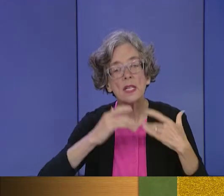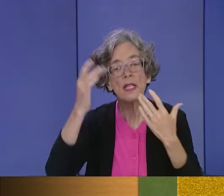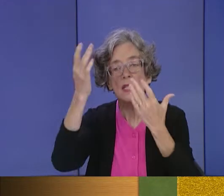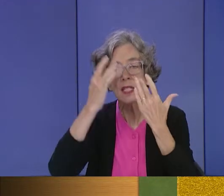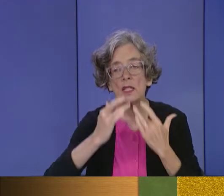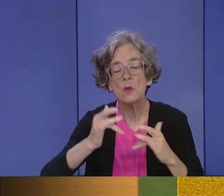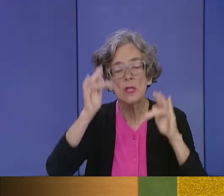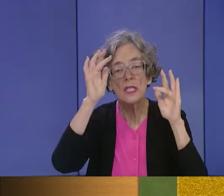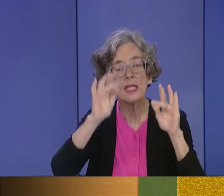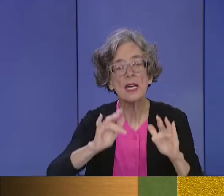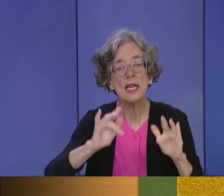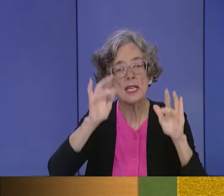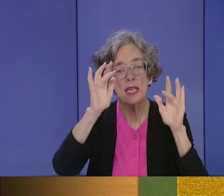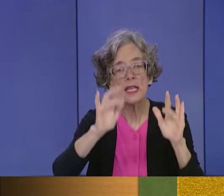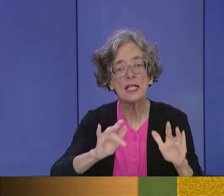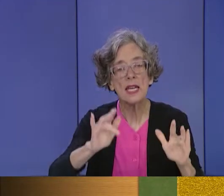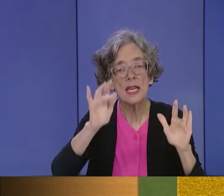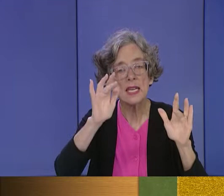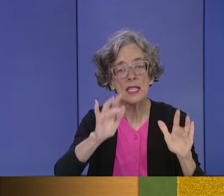eleison. Kyrie